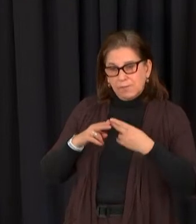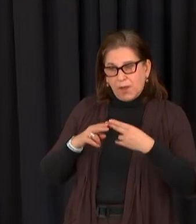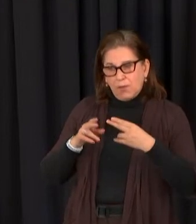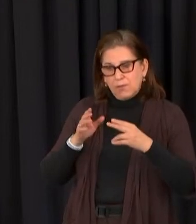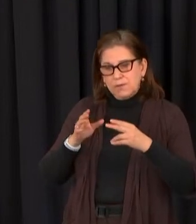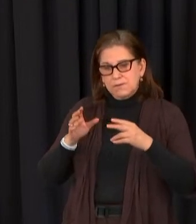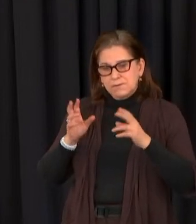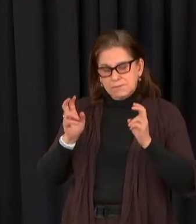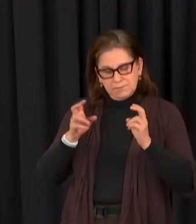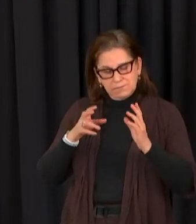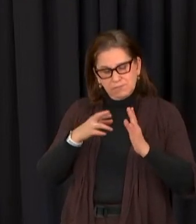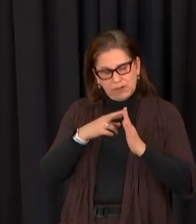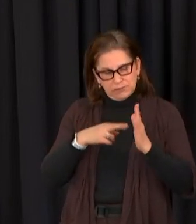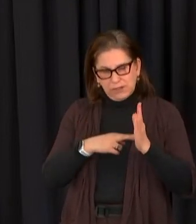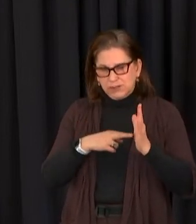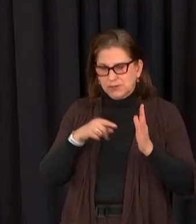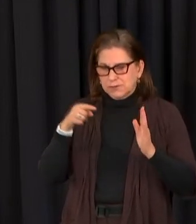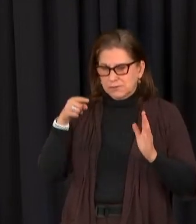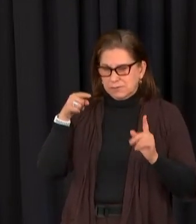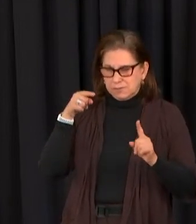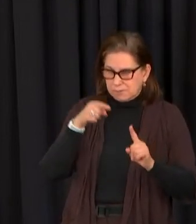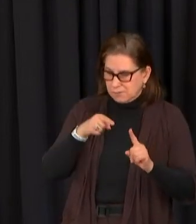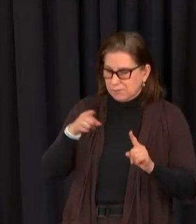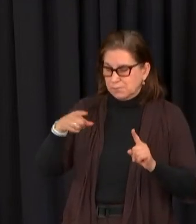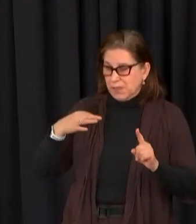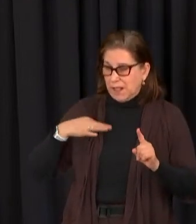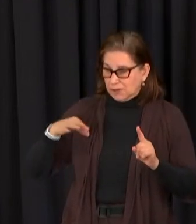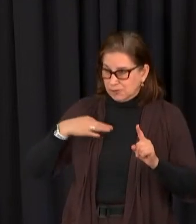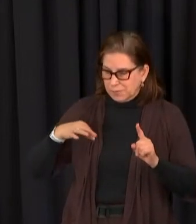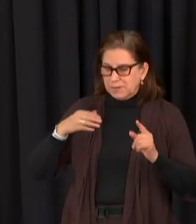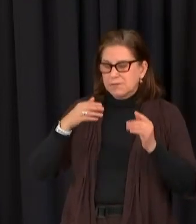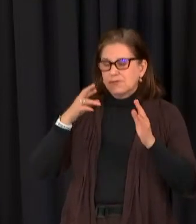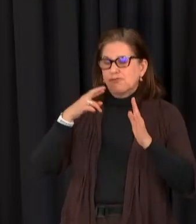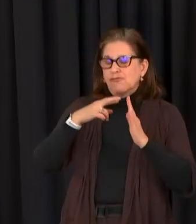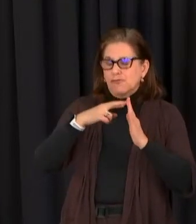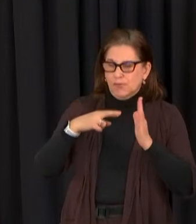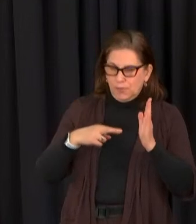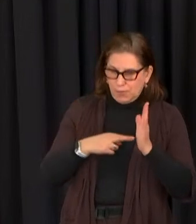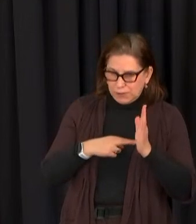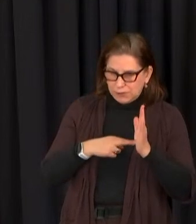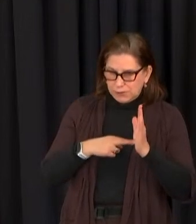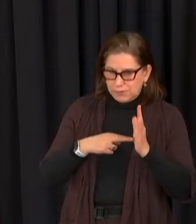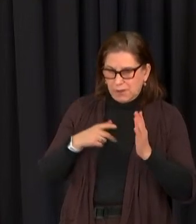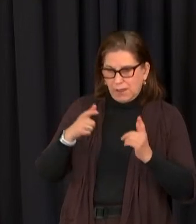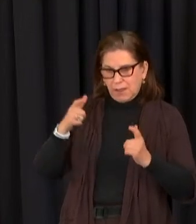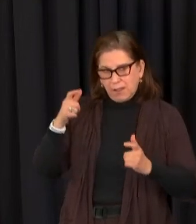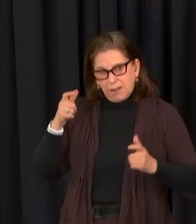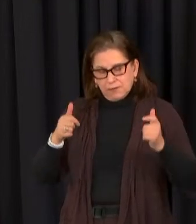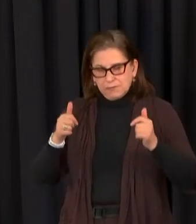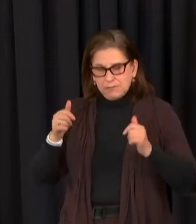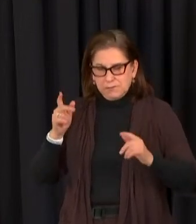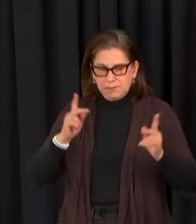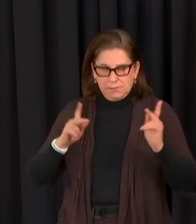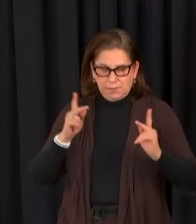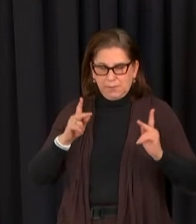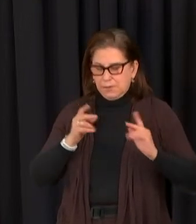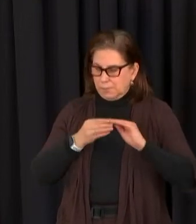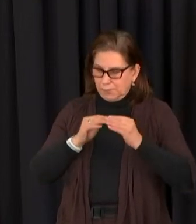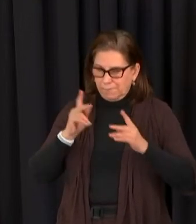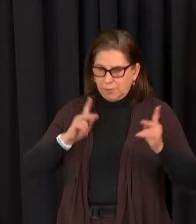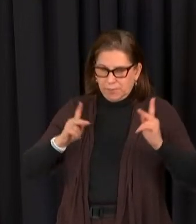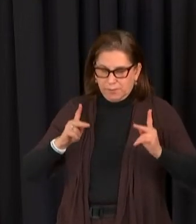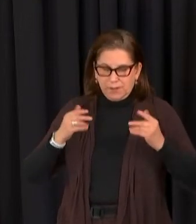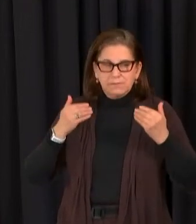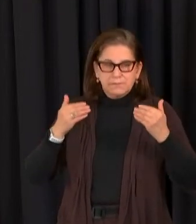with registering if you know someone who is eligible to register. The largest proportion of our sites for people to be vaccinated